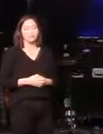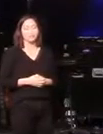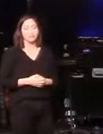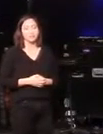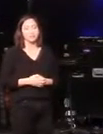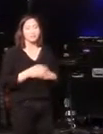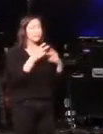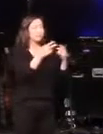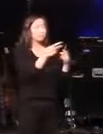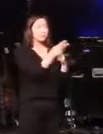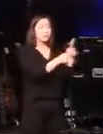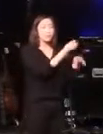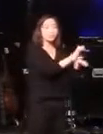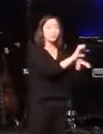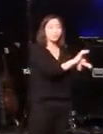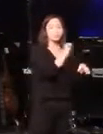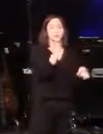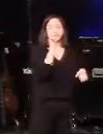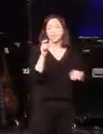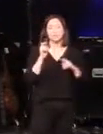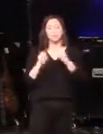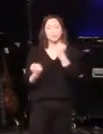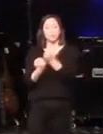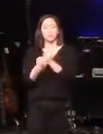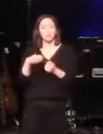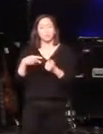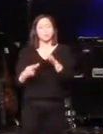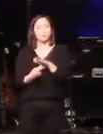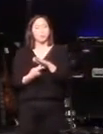Paul. They were giving to God.